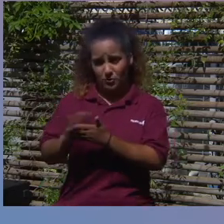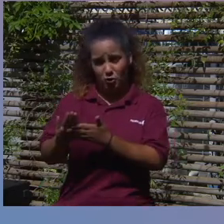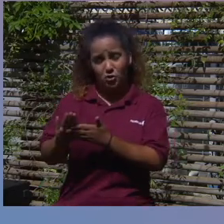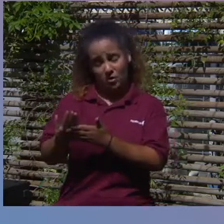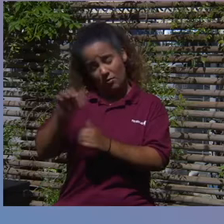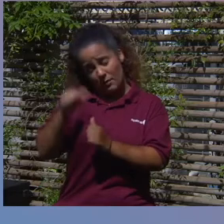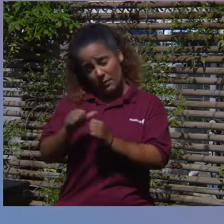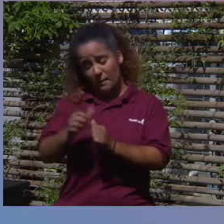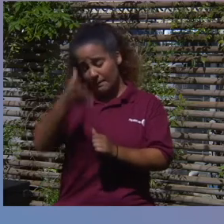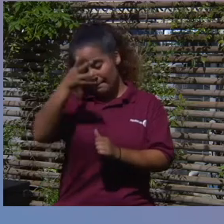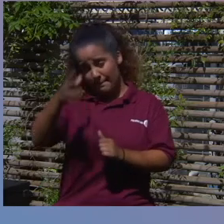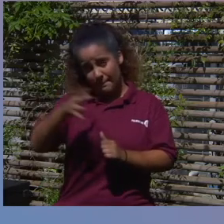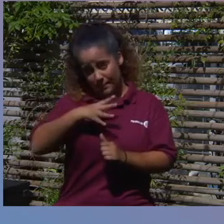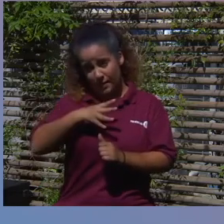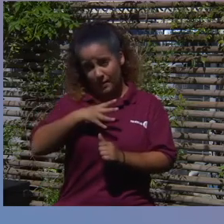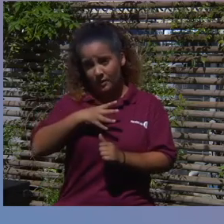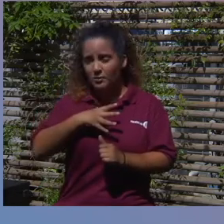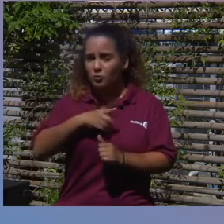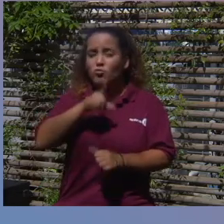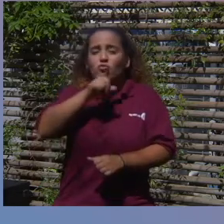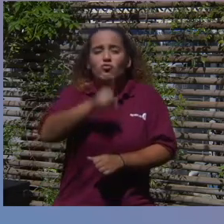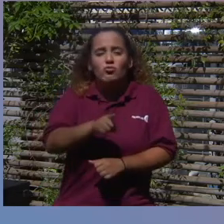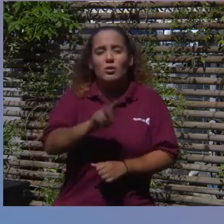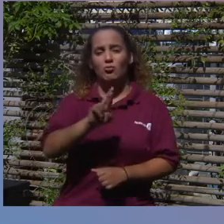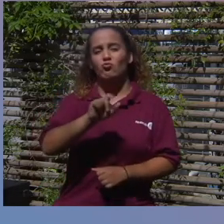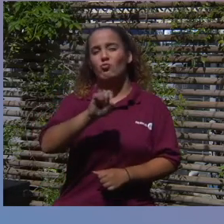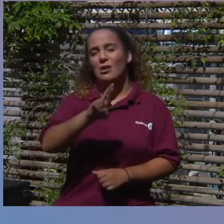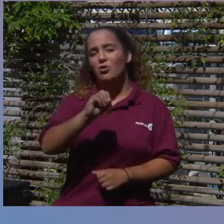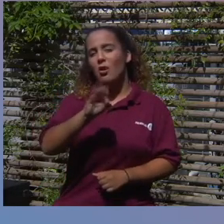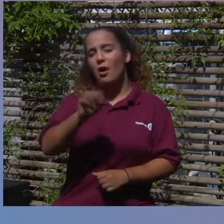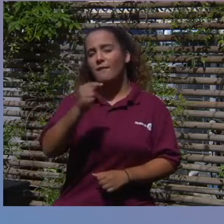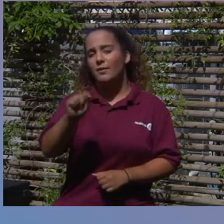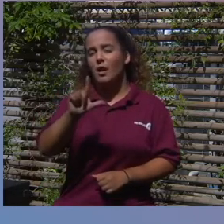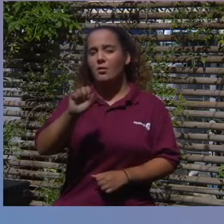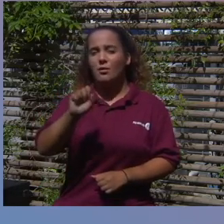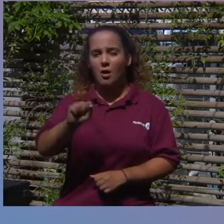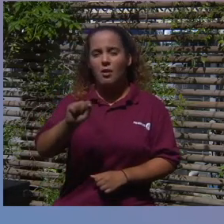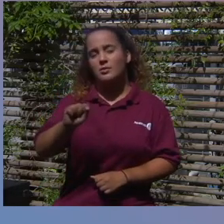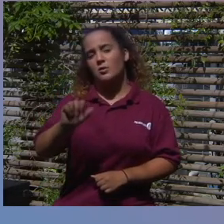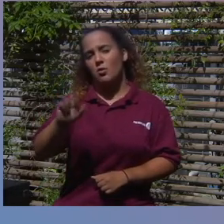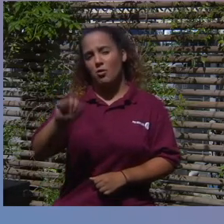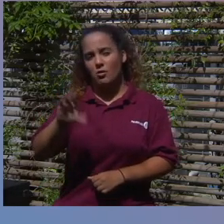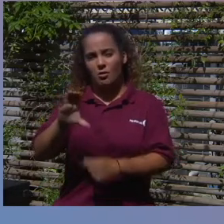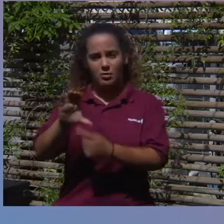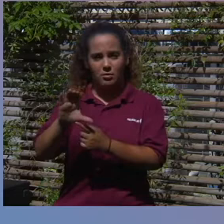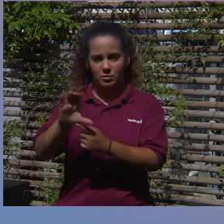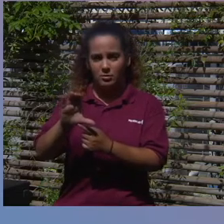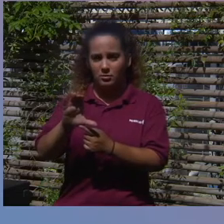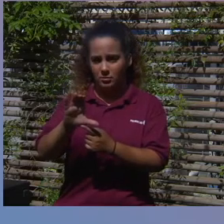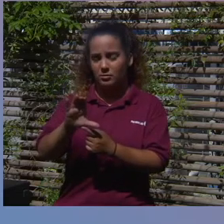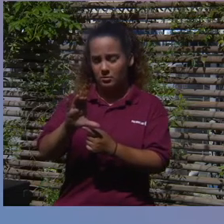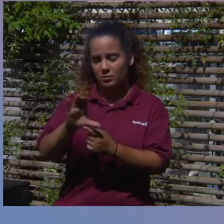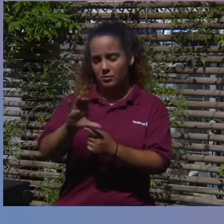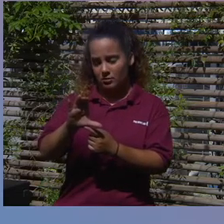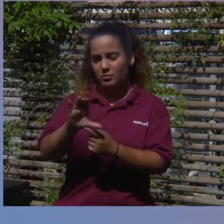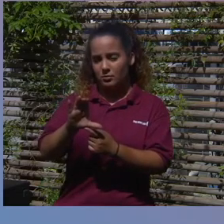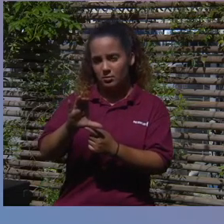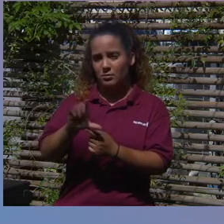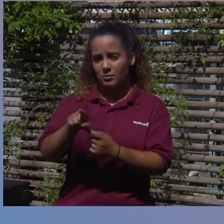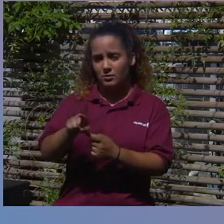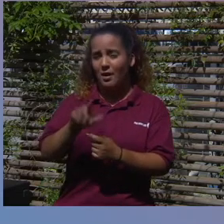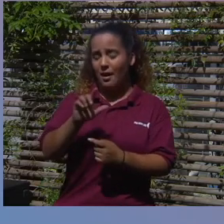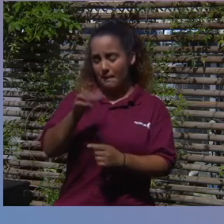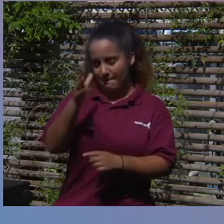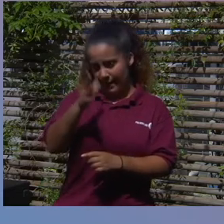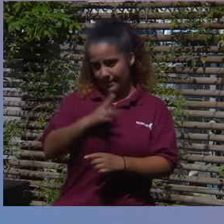was a man, the real Raider of the Lost Ark is a man named S. Alan Counter. Alan